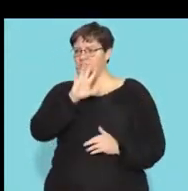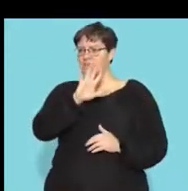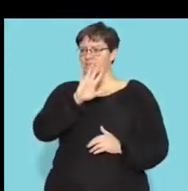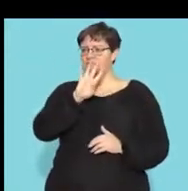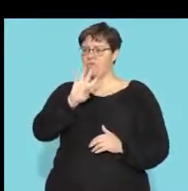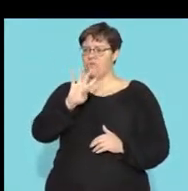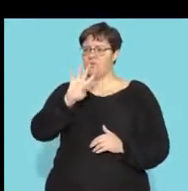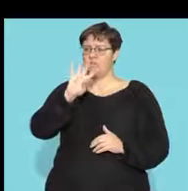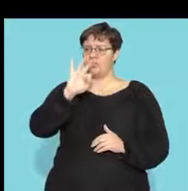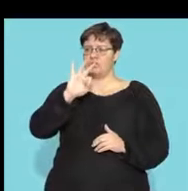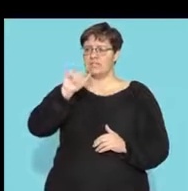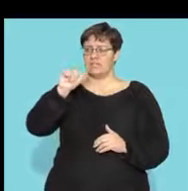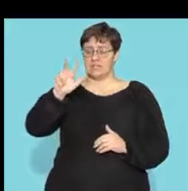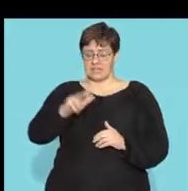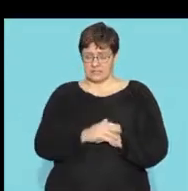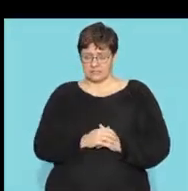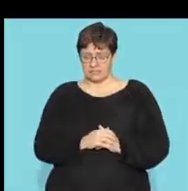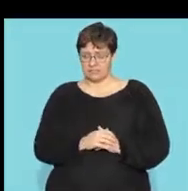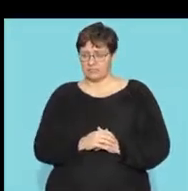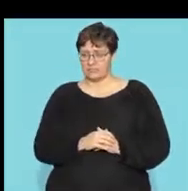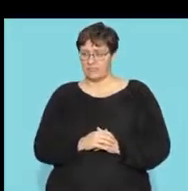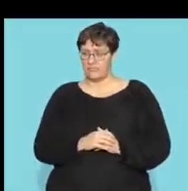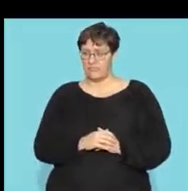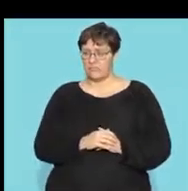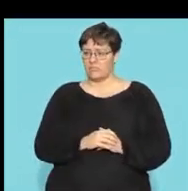54,368. Remember this acronym here?